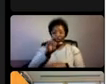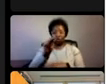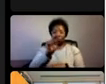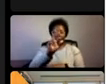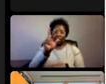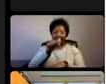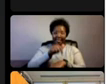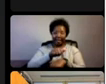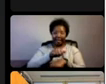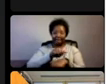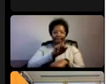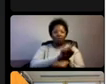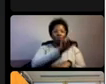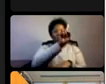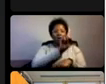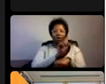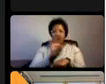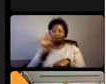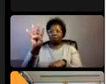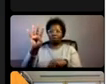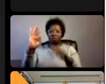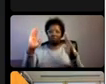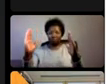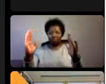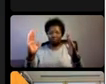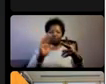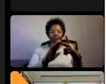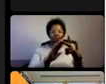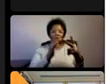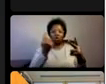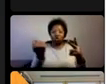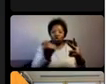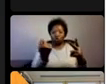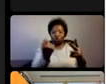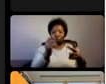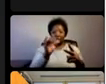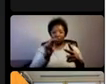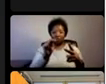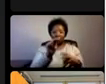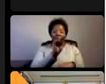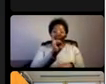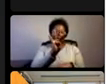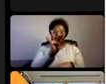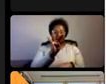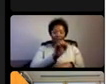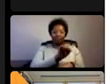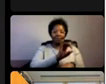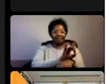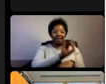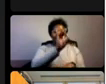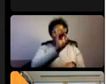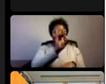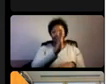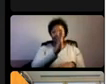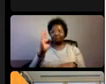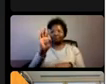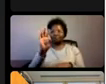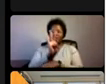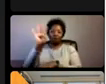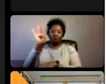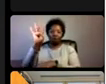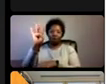to 4 p.m. or on Tuesday, January 4th between 8:30 a.m. and 4 p.m.